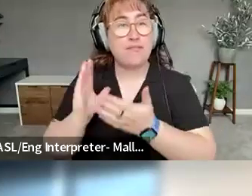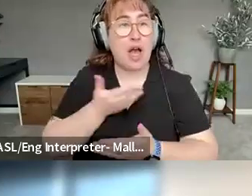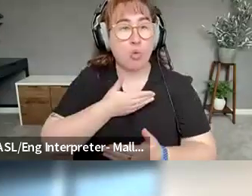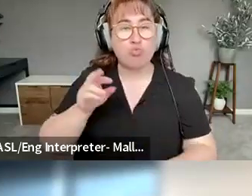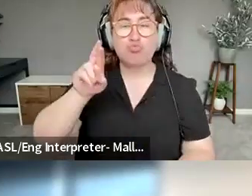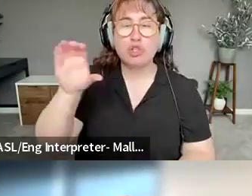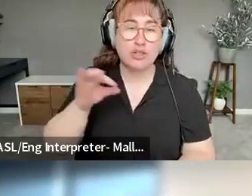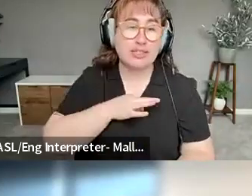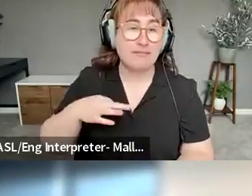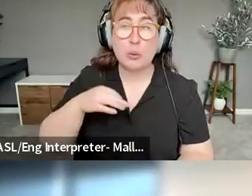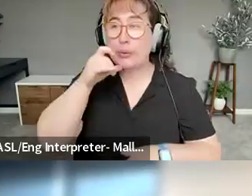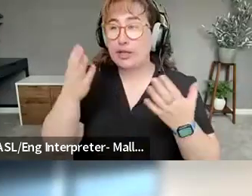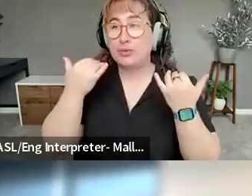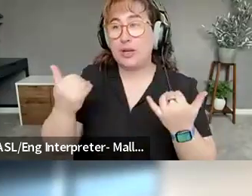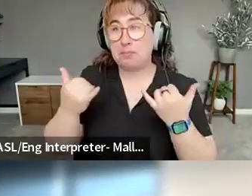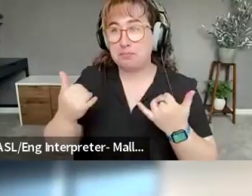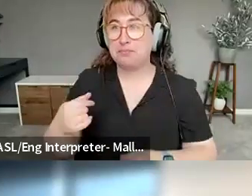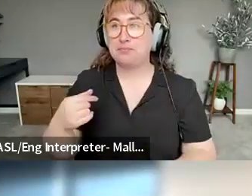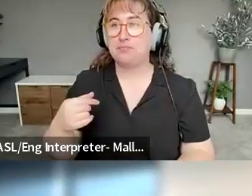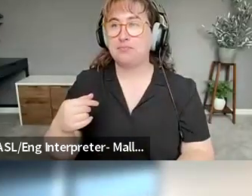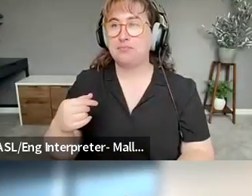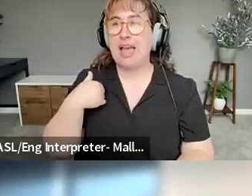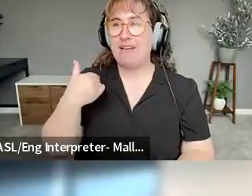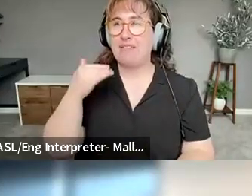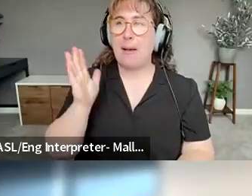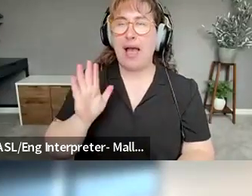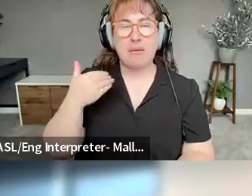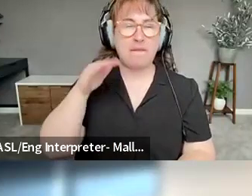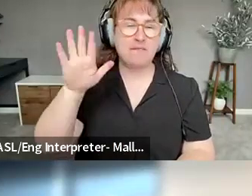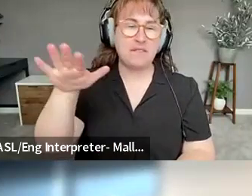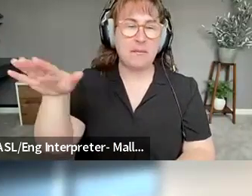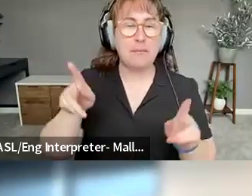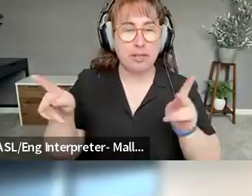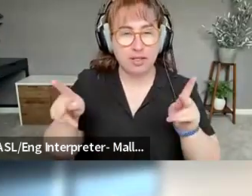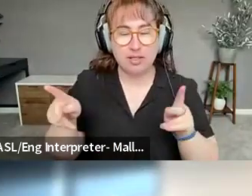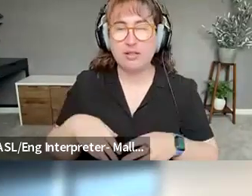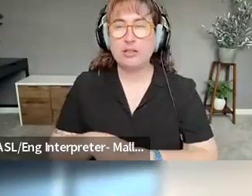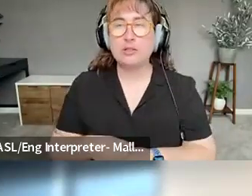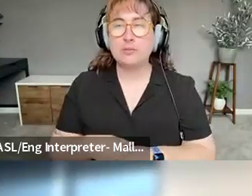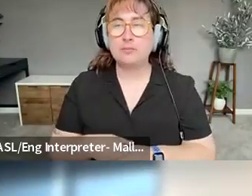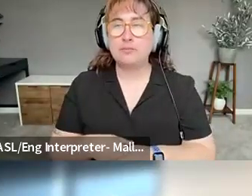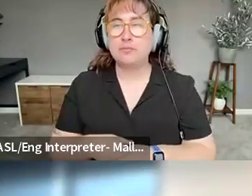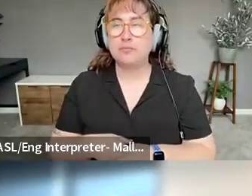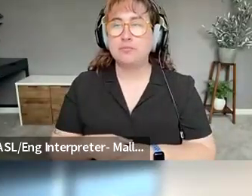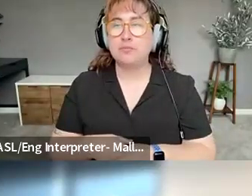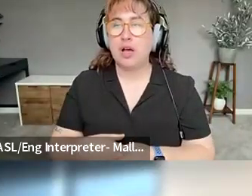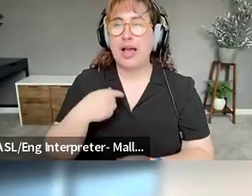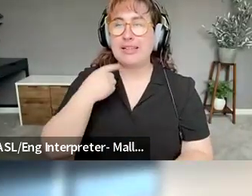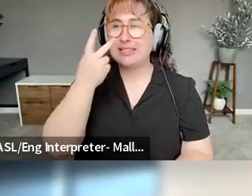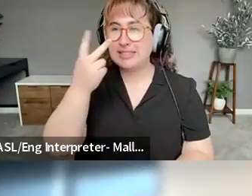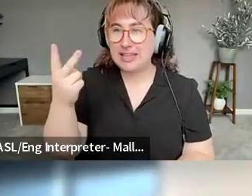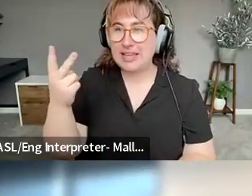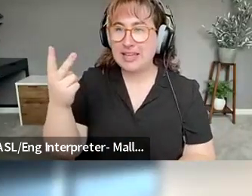regional center staff that are on with us today. So far, we have about 55 participants. And starting off, I see